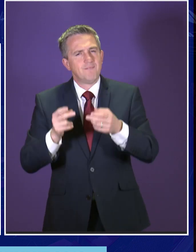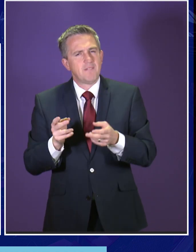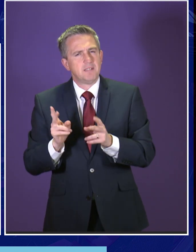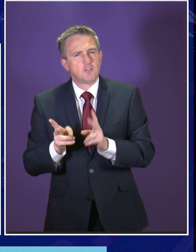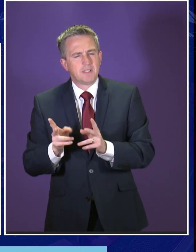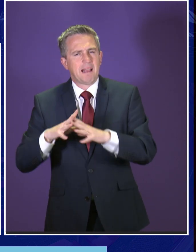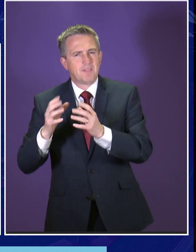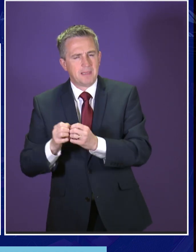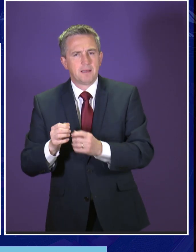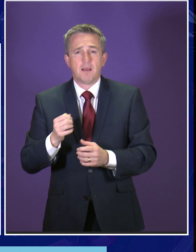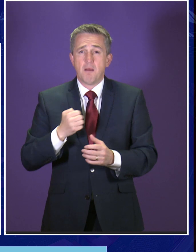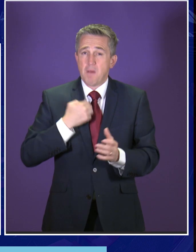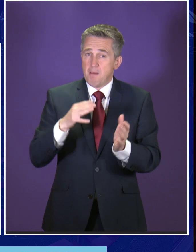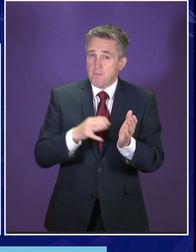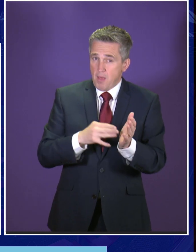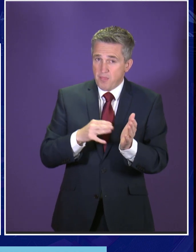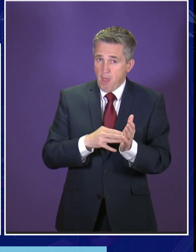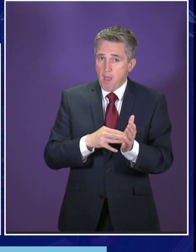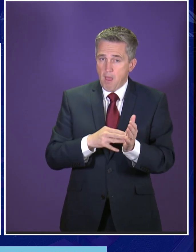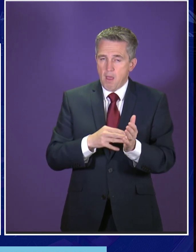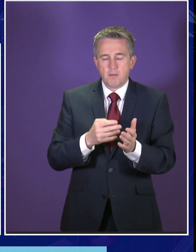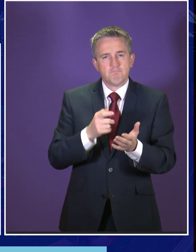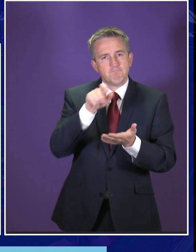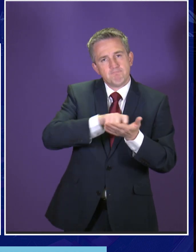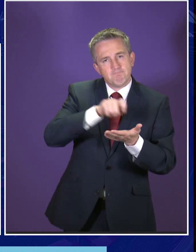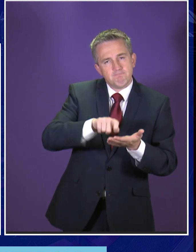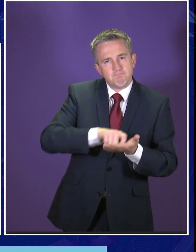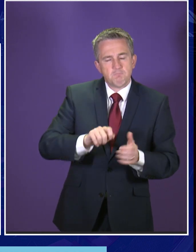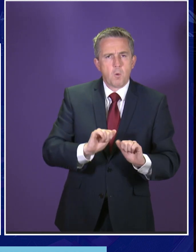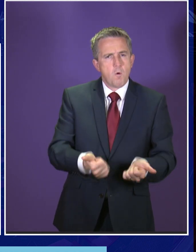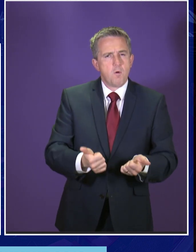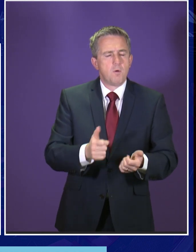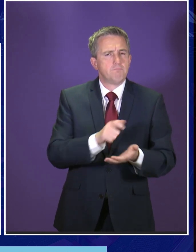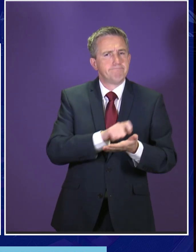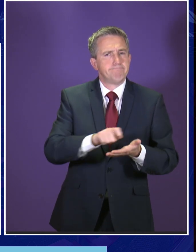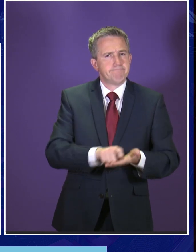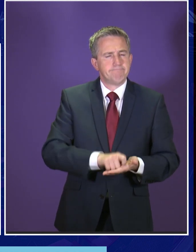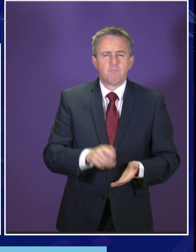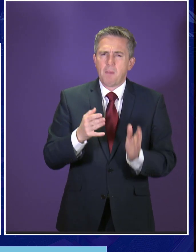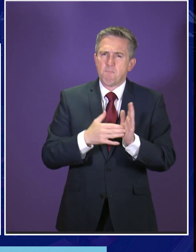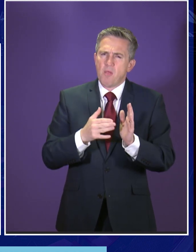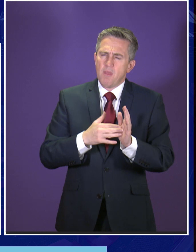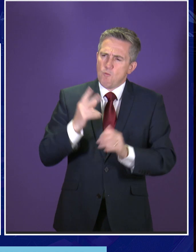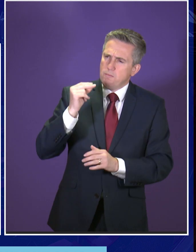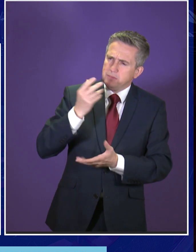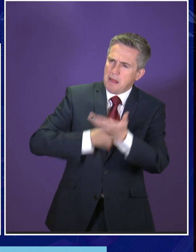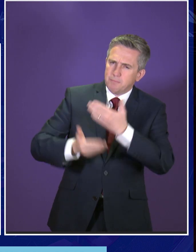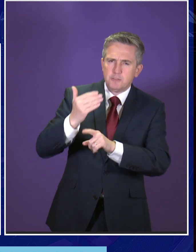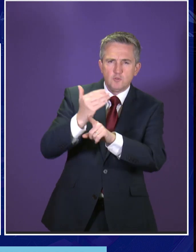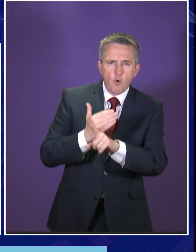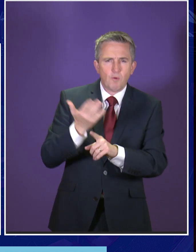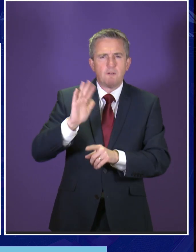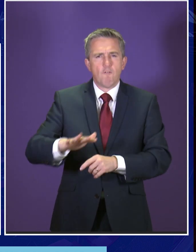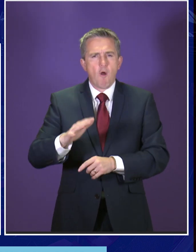way. My mother was a literature expert. So she told me stories from